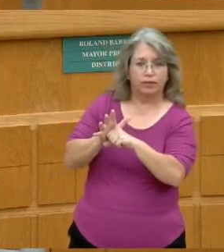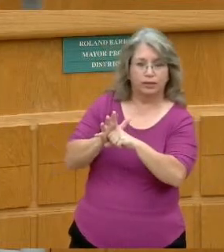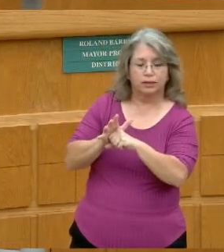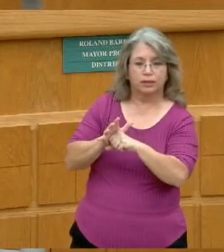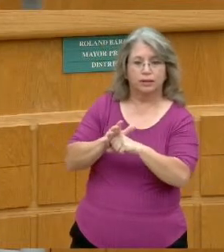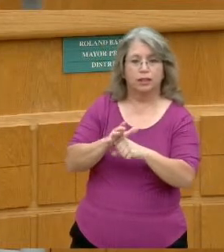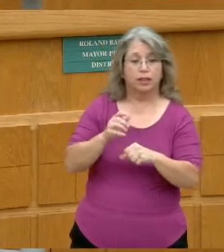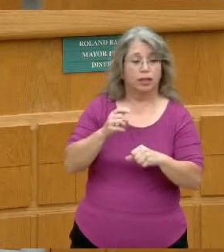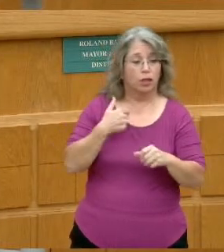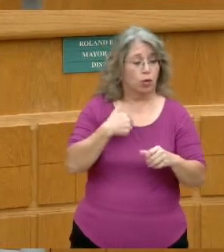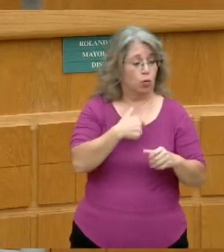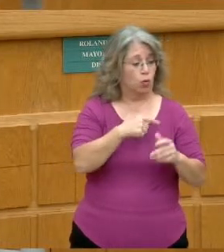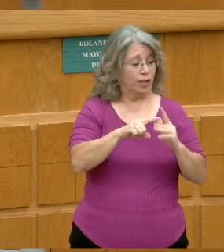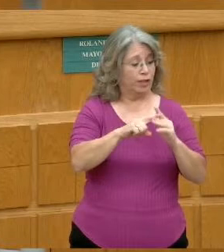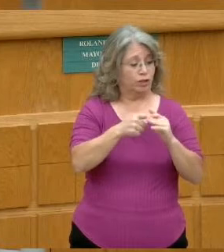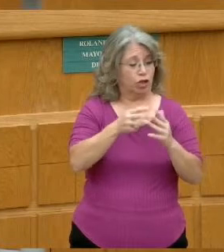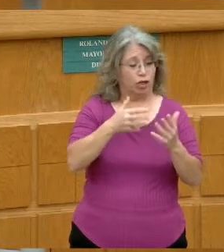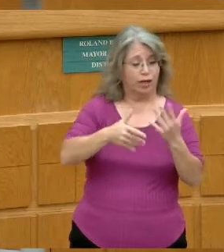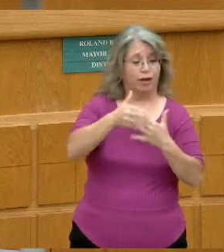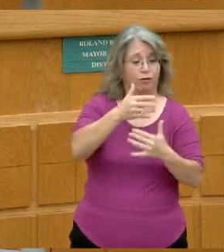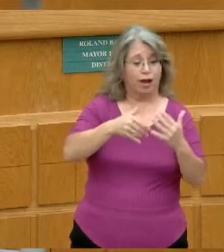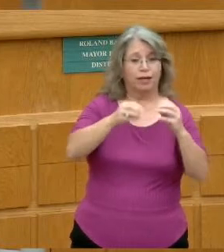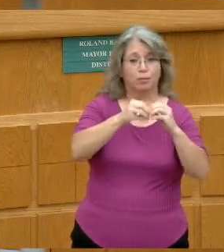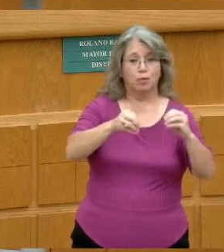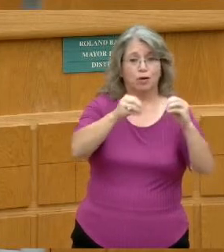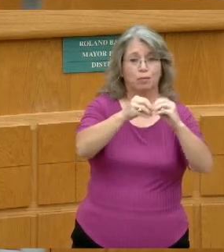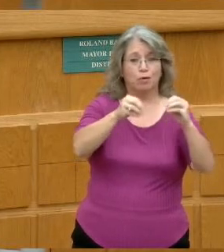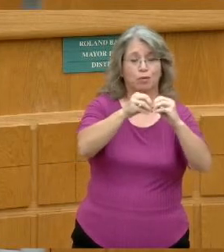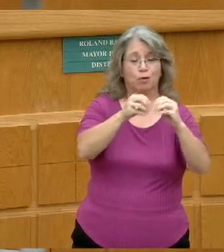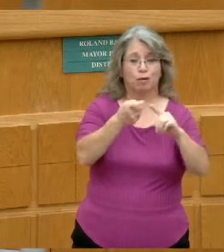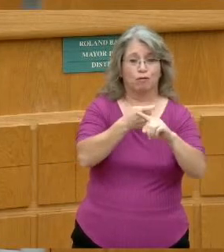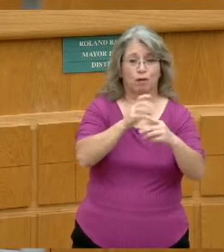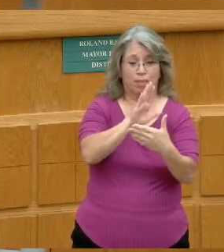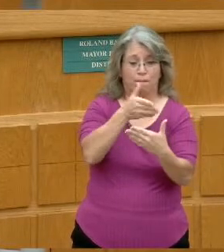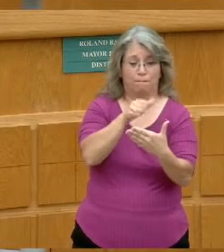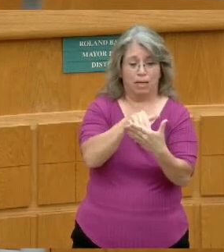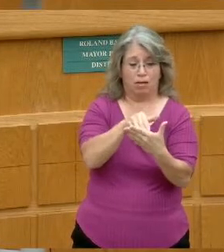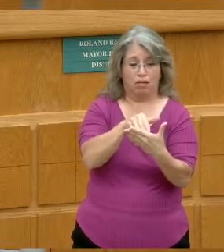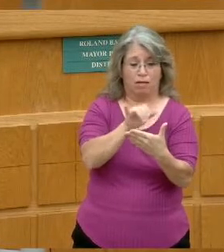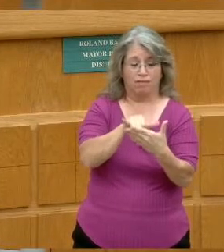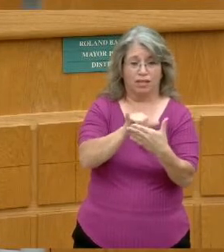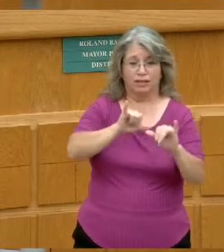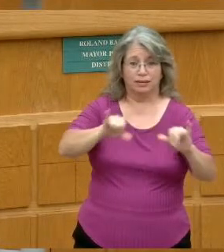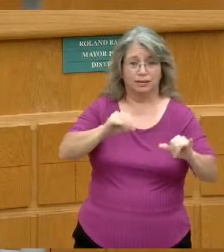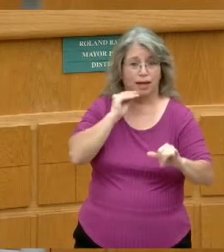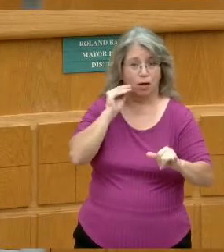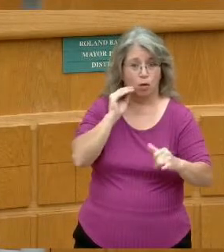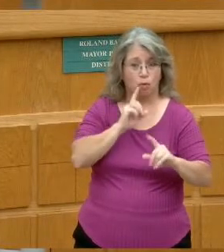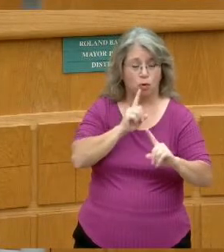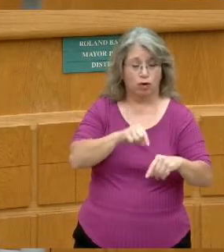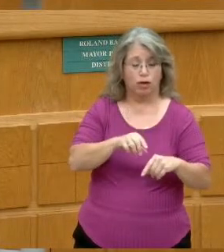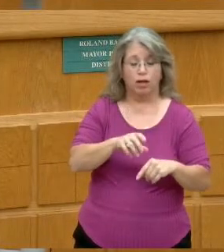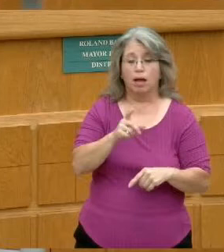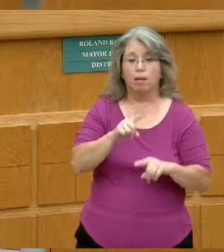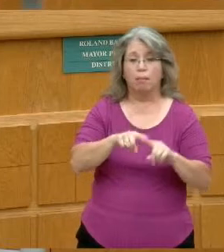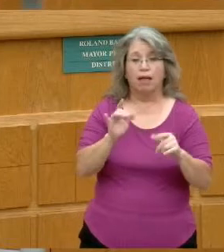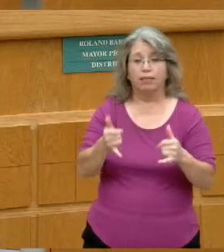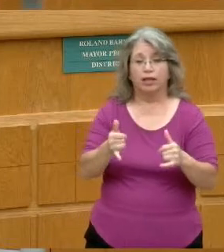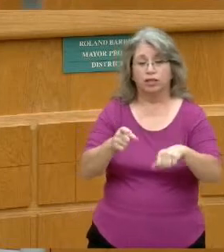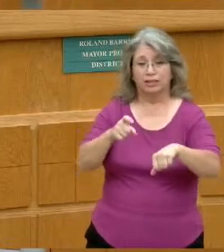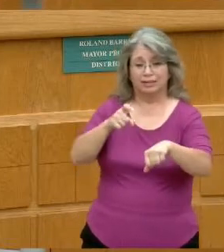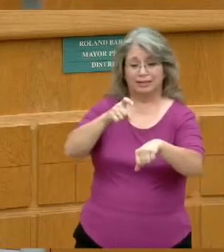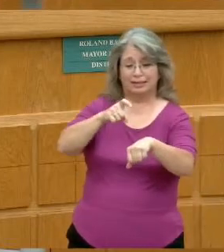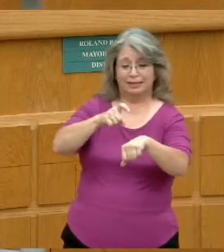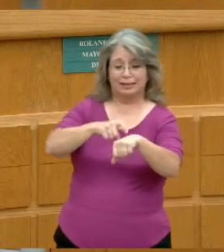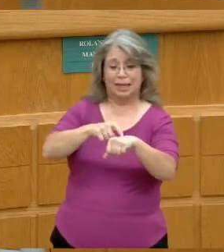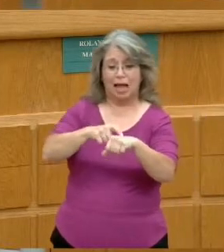more people from the middle of the stay-at-home to the end of the stay-at-home. And given that lag from infection or to infectious,